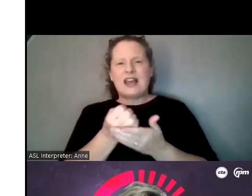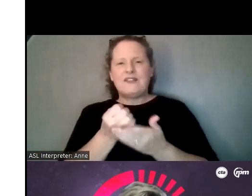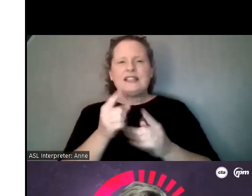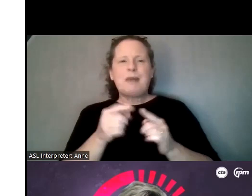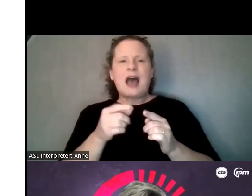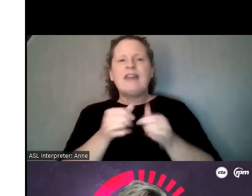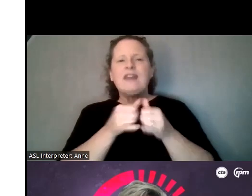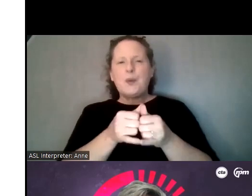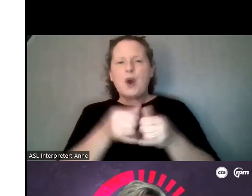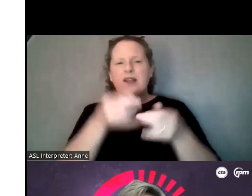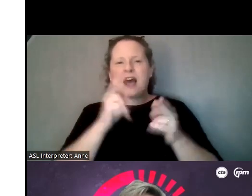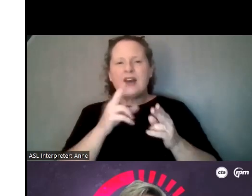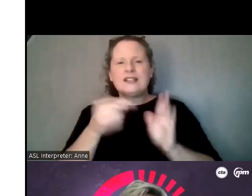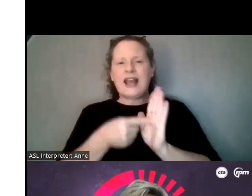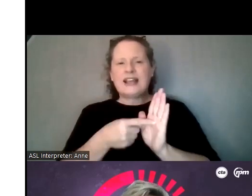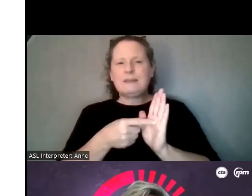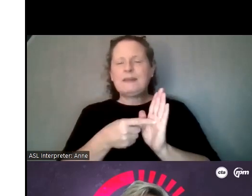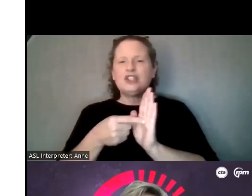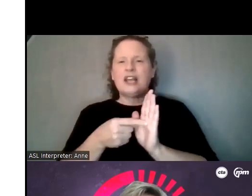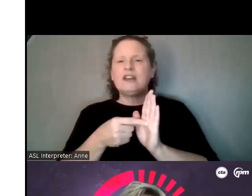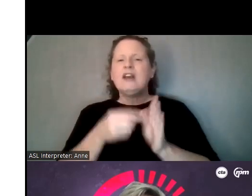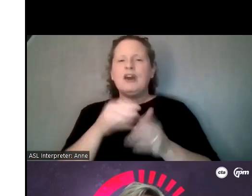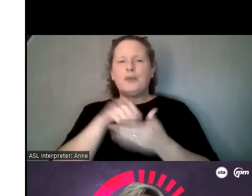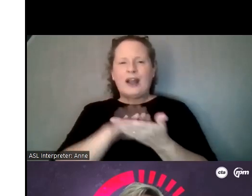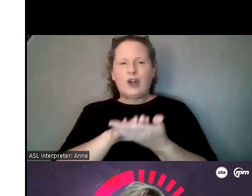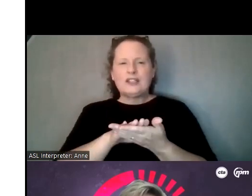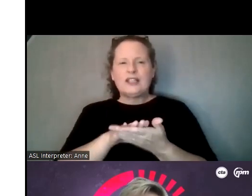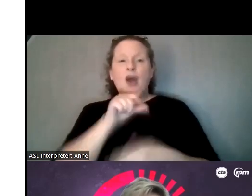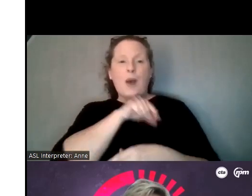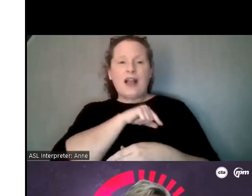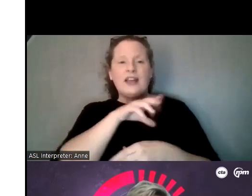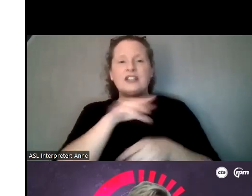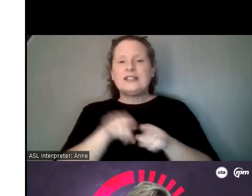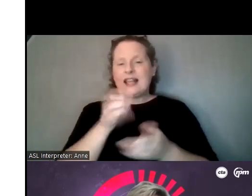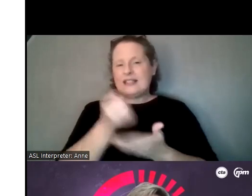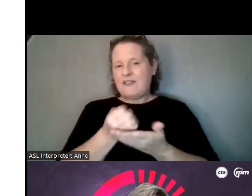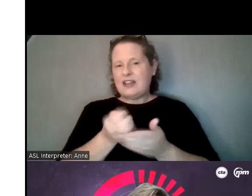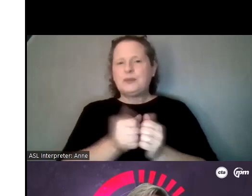and exhibition records, qualifications as evidenced by resume.